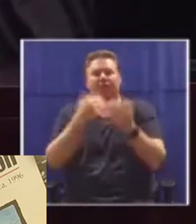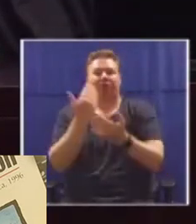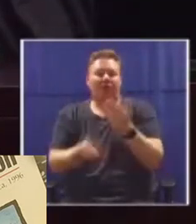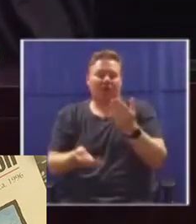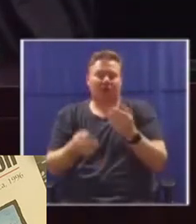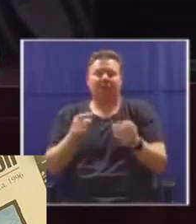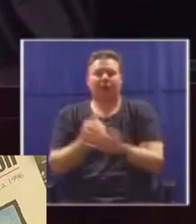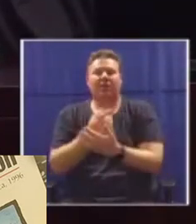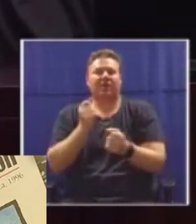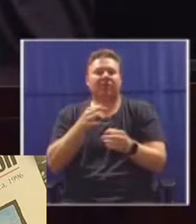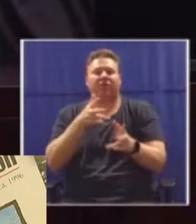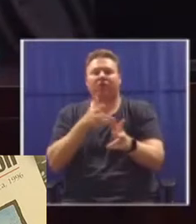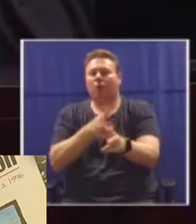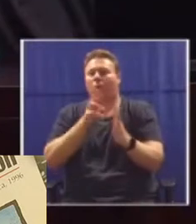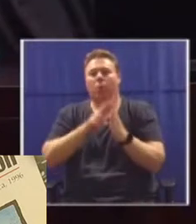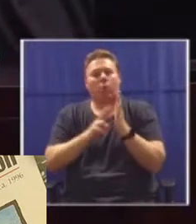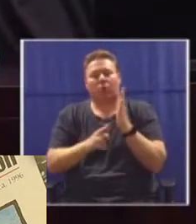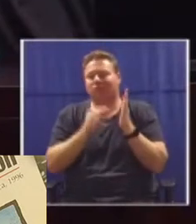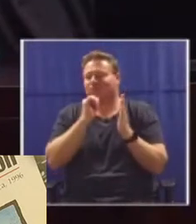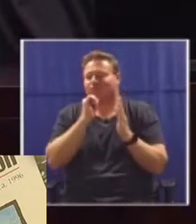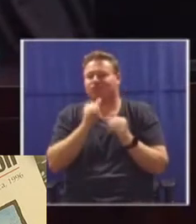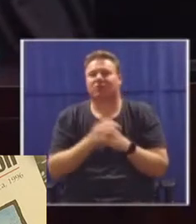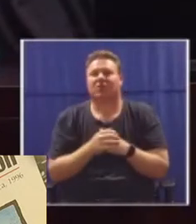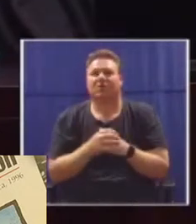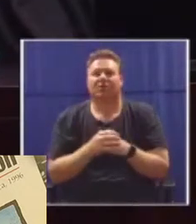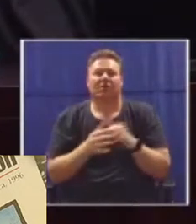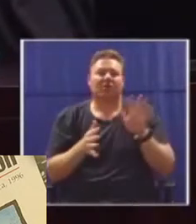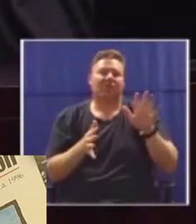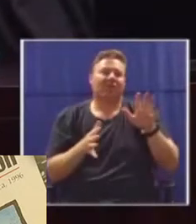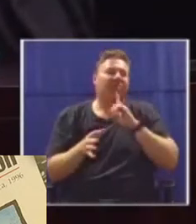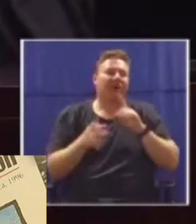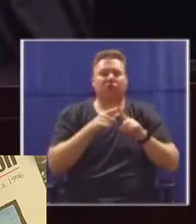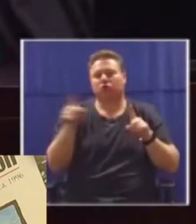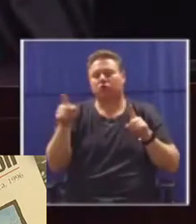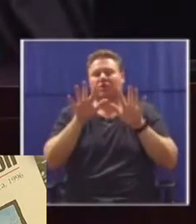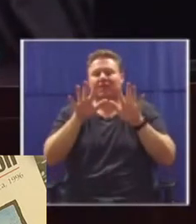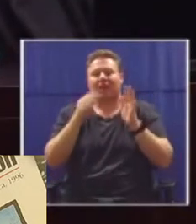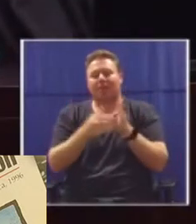non-compliance occurs, from 500,000 to 10 million rands, or